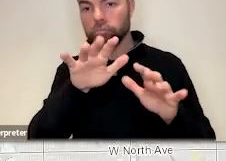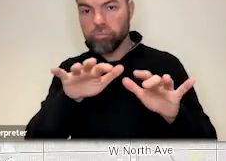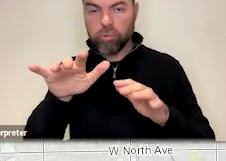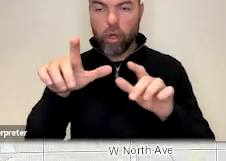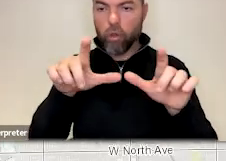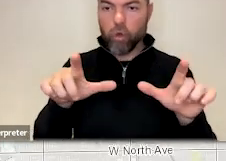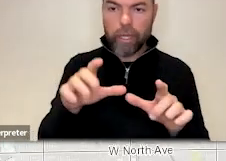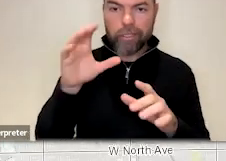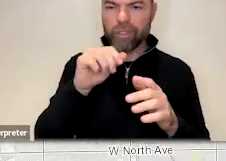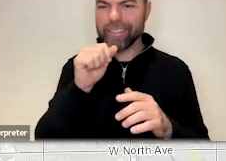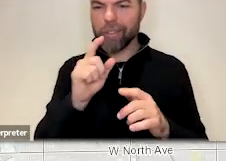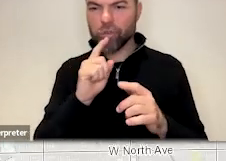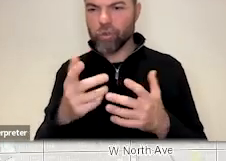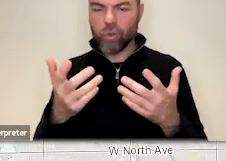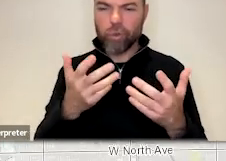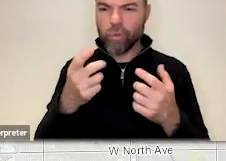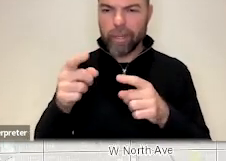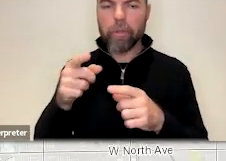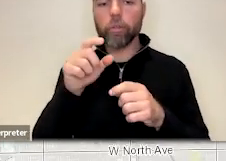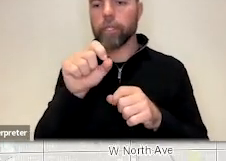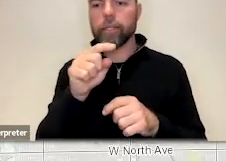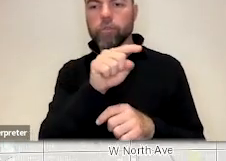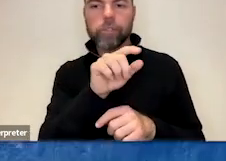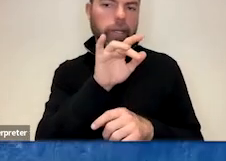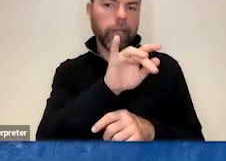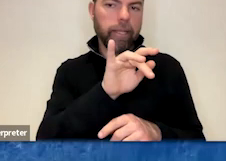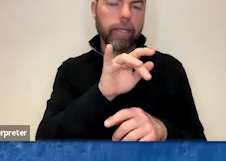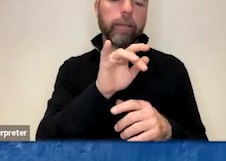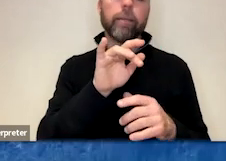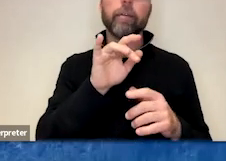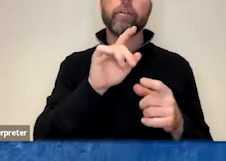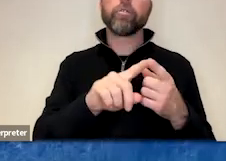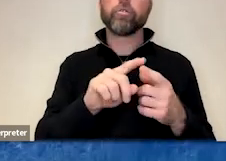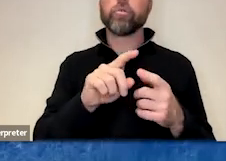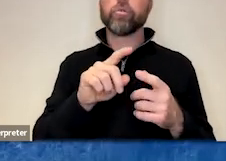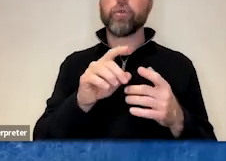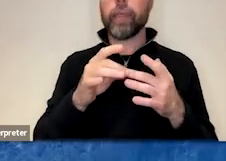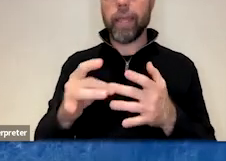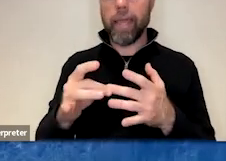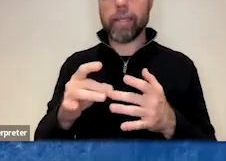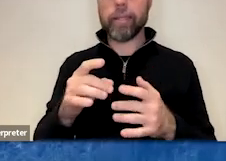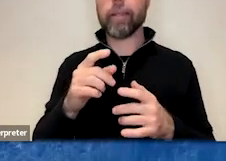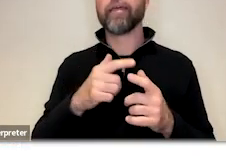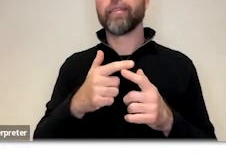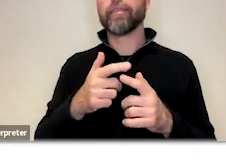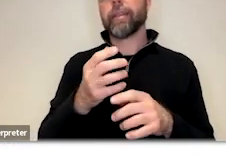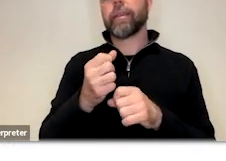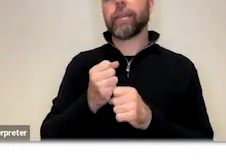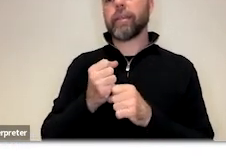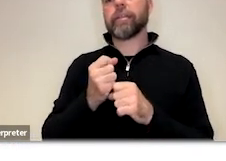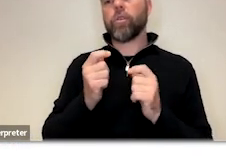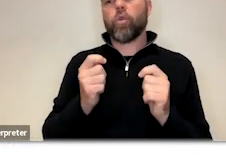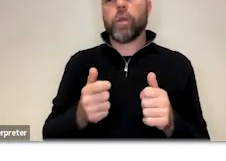location search, you're not sure what's going on, you can just click on over to our guide here and get some,